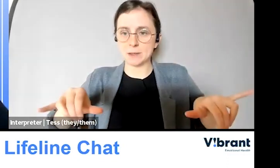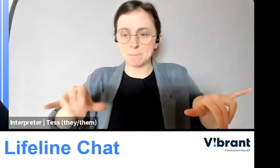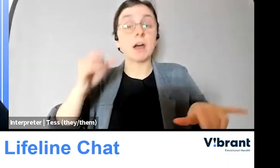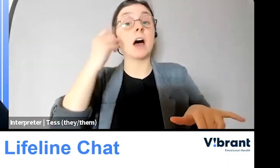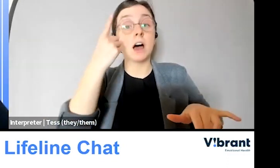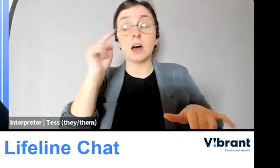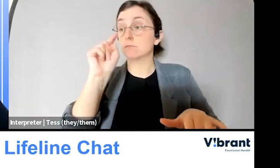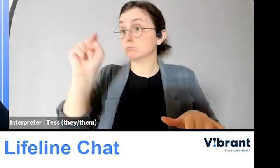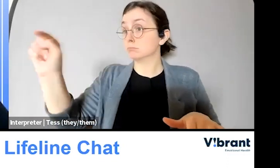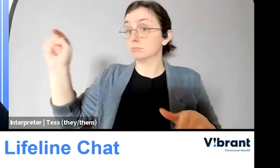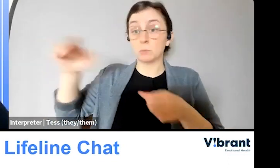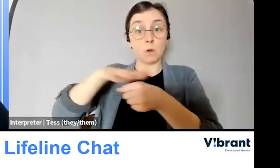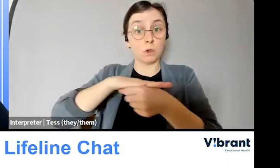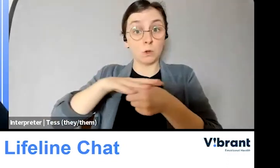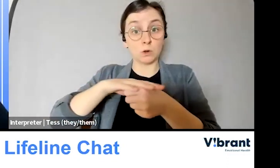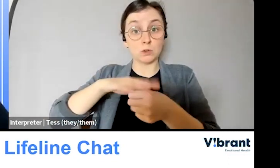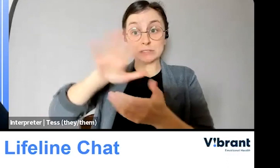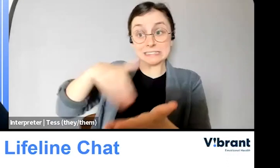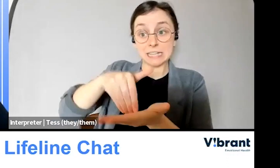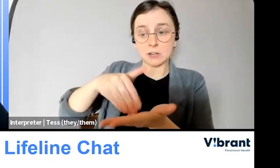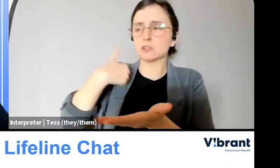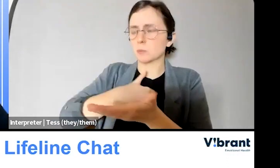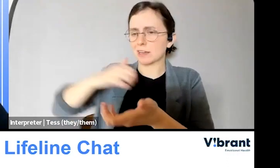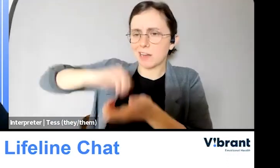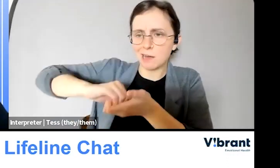those local centers to ensure that they are